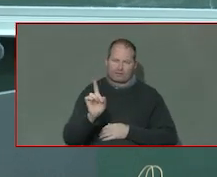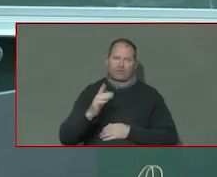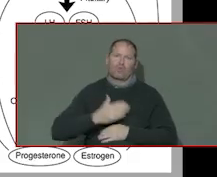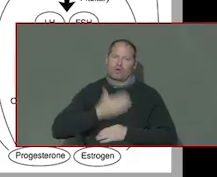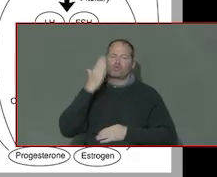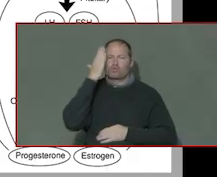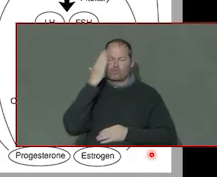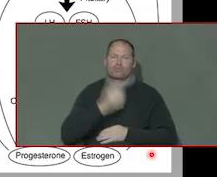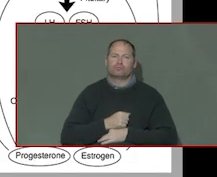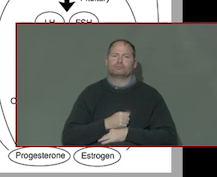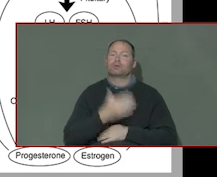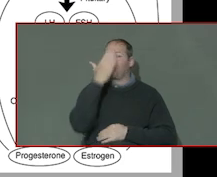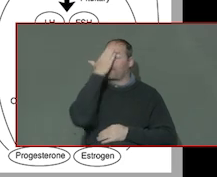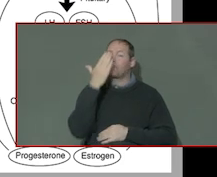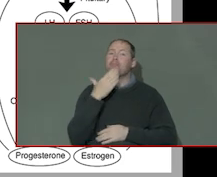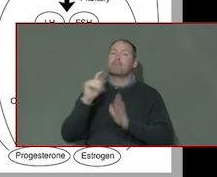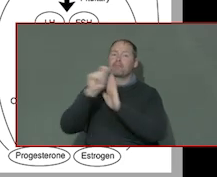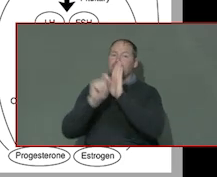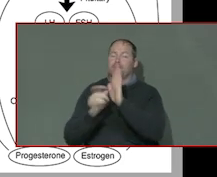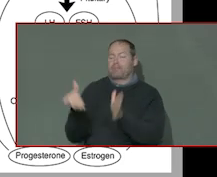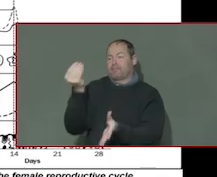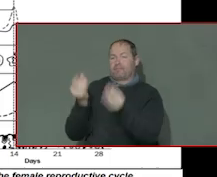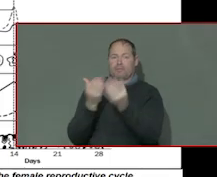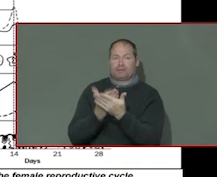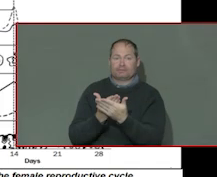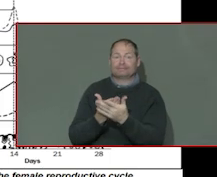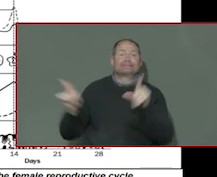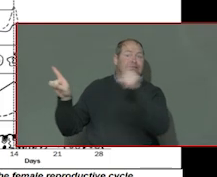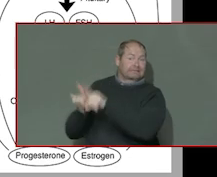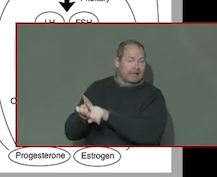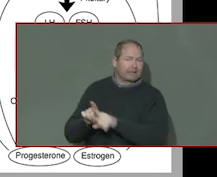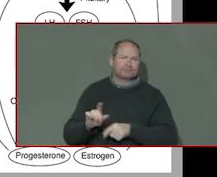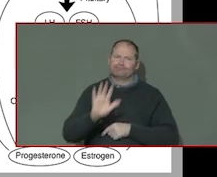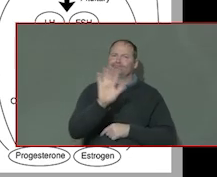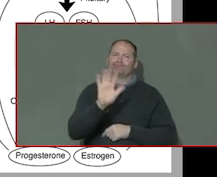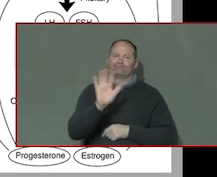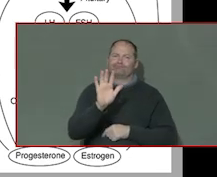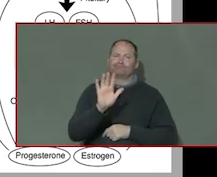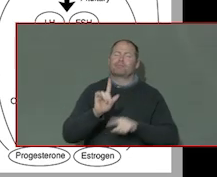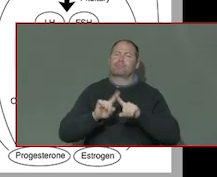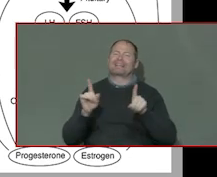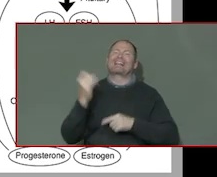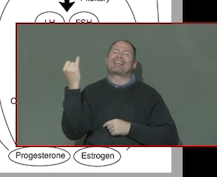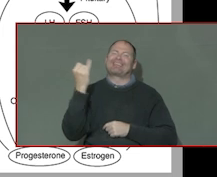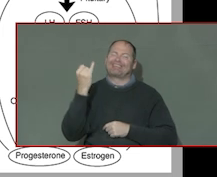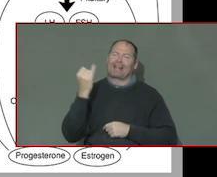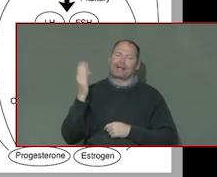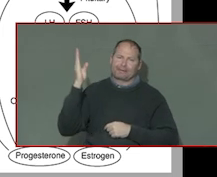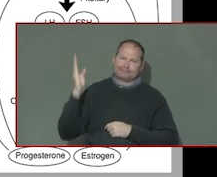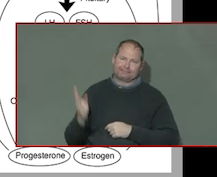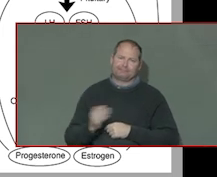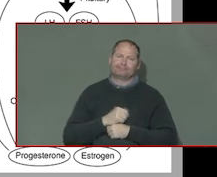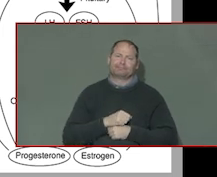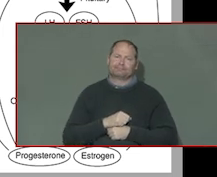This is the type of pictures that you can expect. I'm not saying it's going to be this one or this, but you will see in your own textbooks,